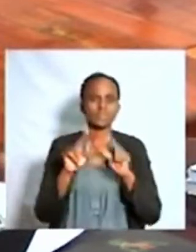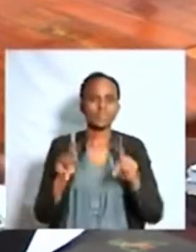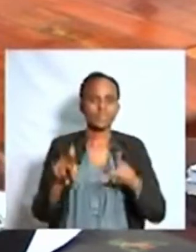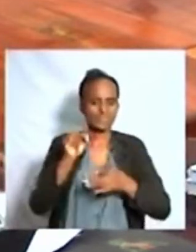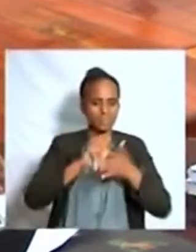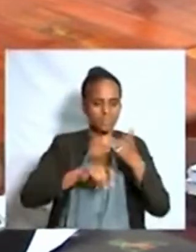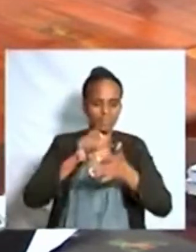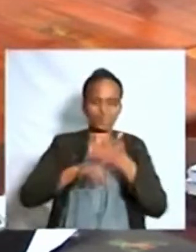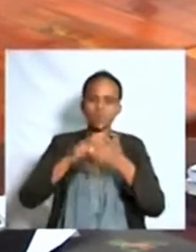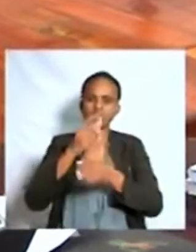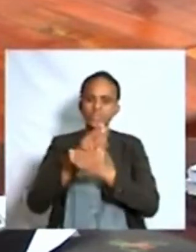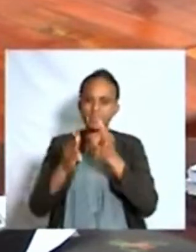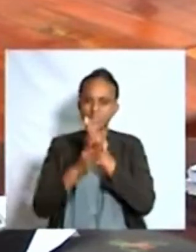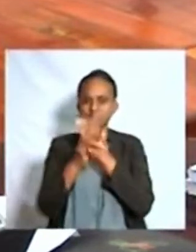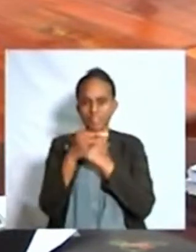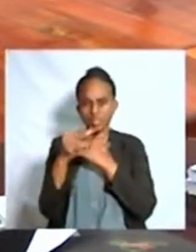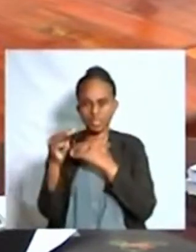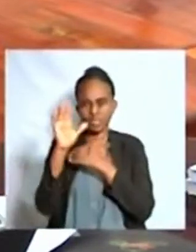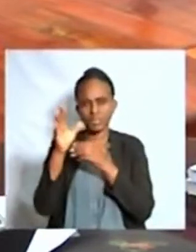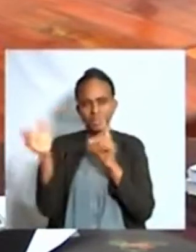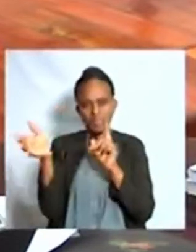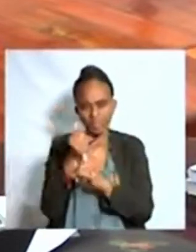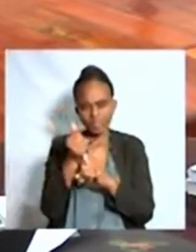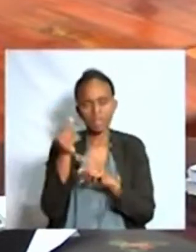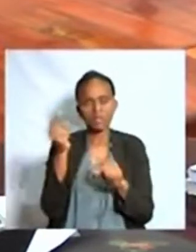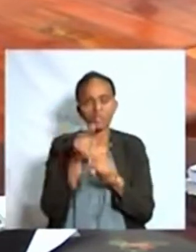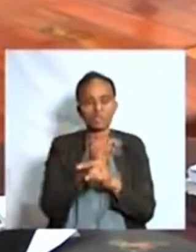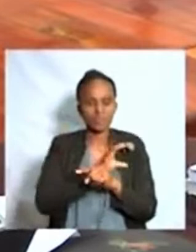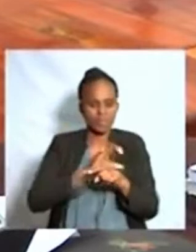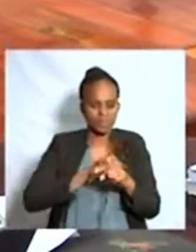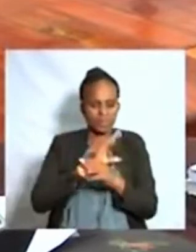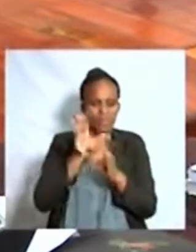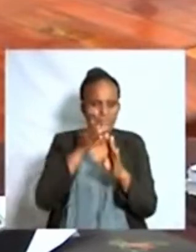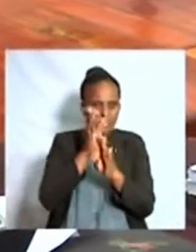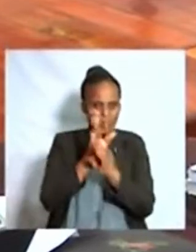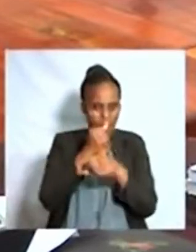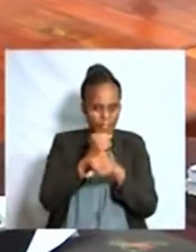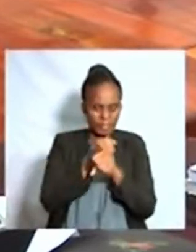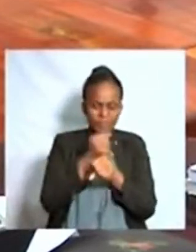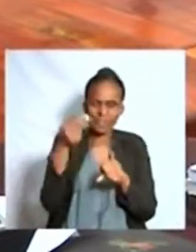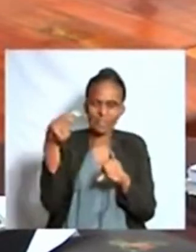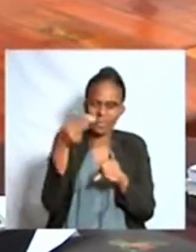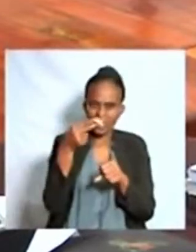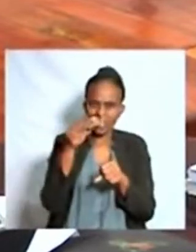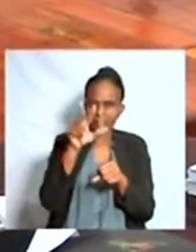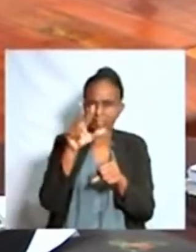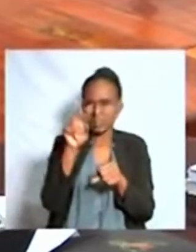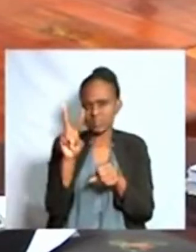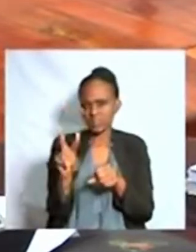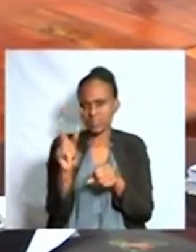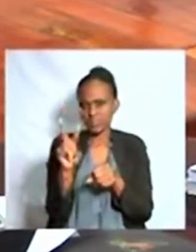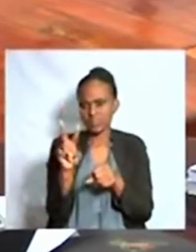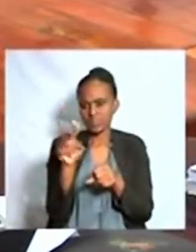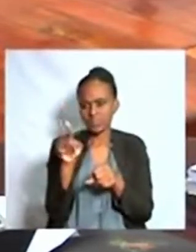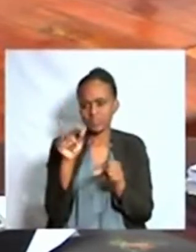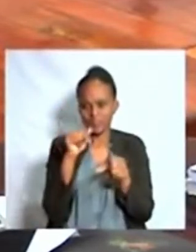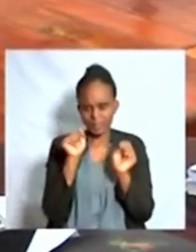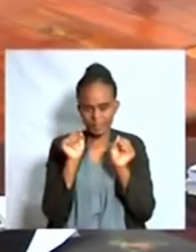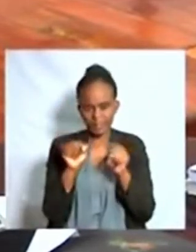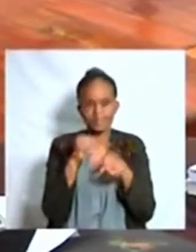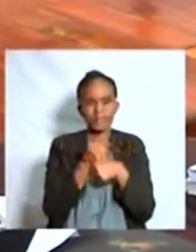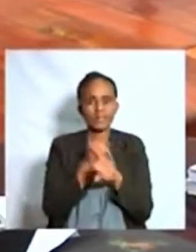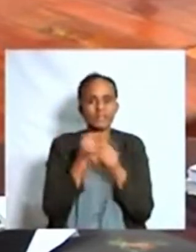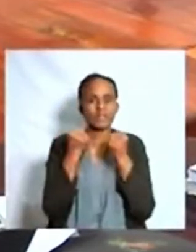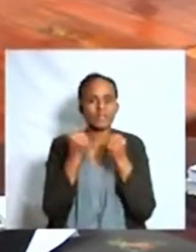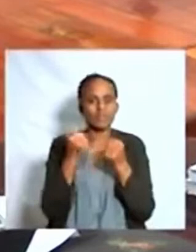building materials will be recovered from the contractor. Reference is being made to H32, and we have heightened the supervision for